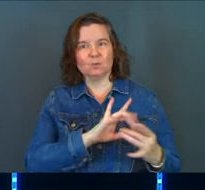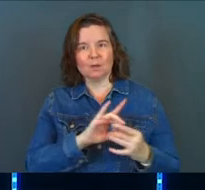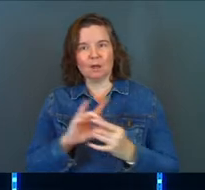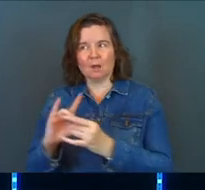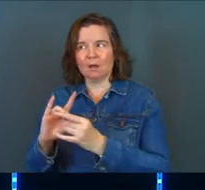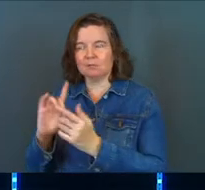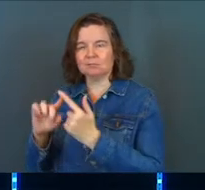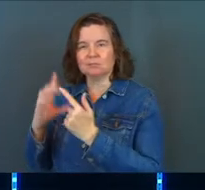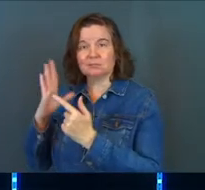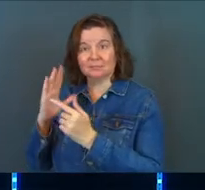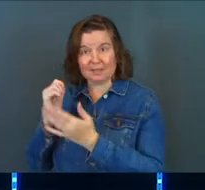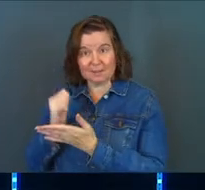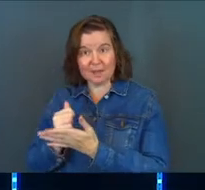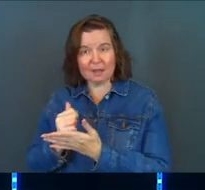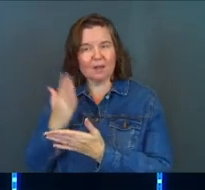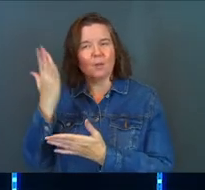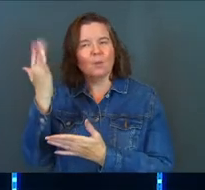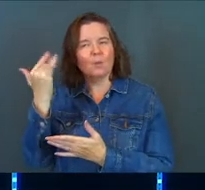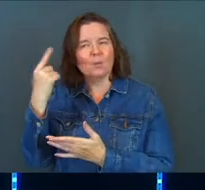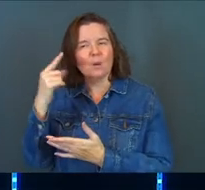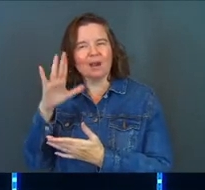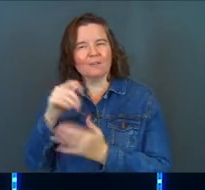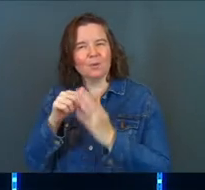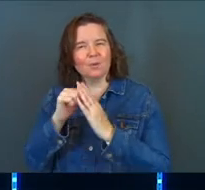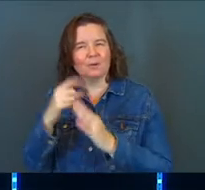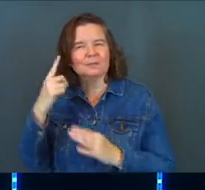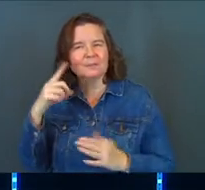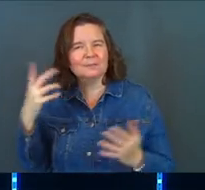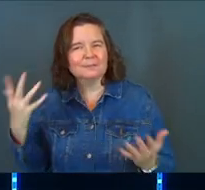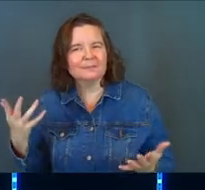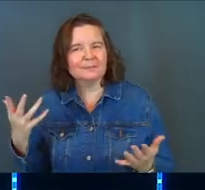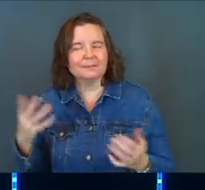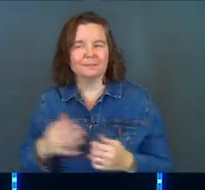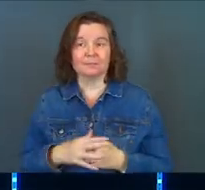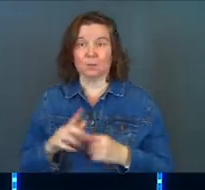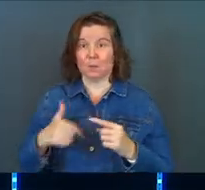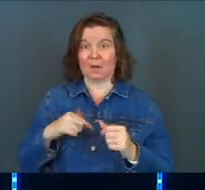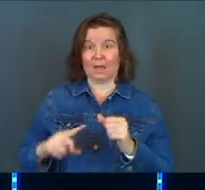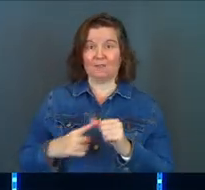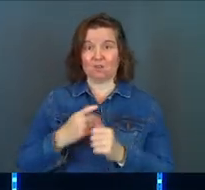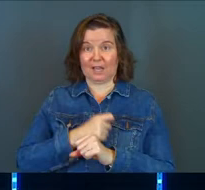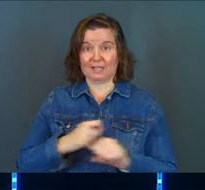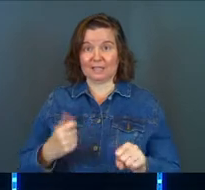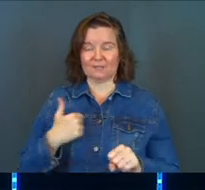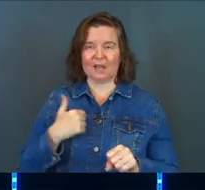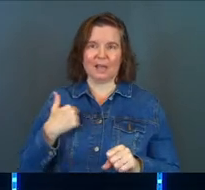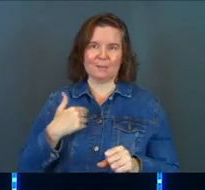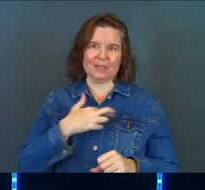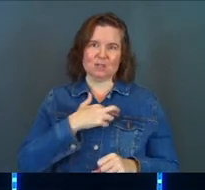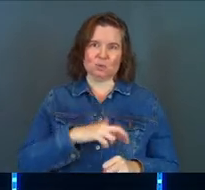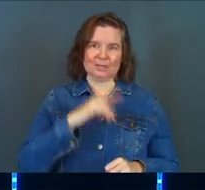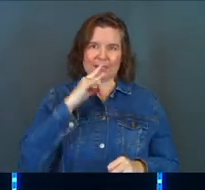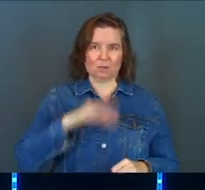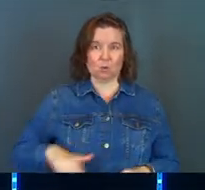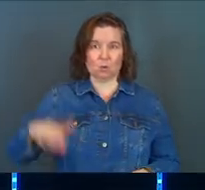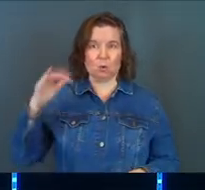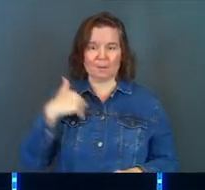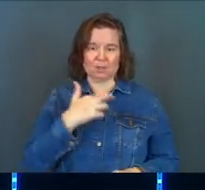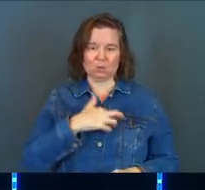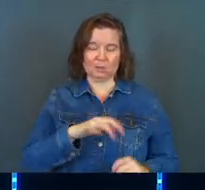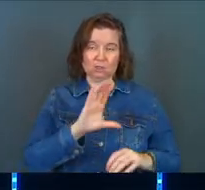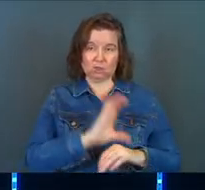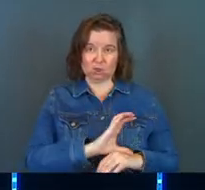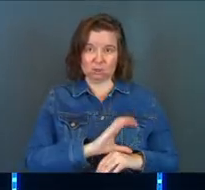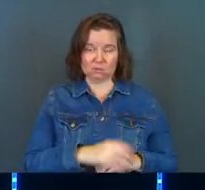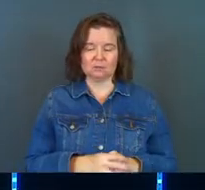the dots, amen? What's the why of your worship? When I first got saved, I've been this religious kid, grown up in this